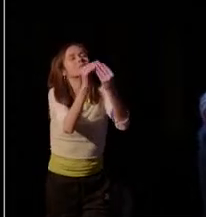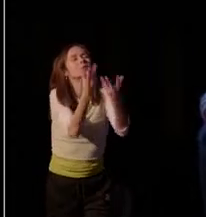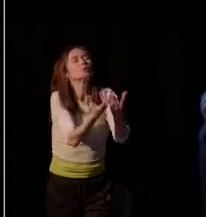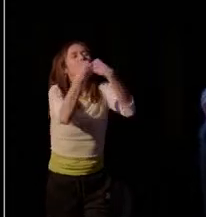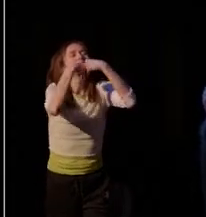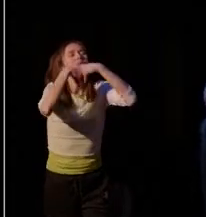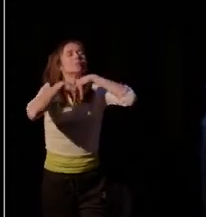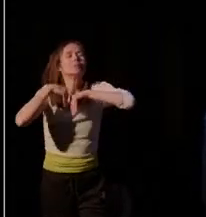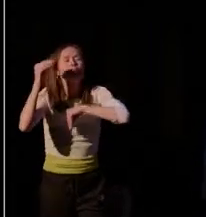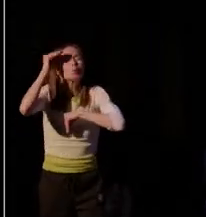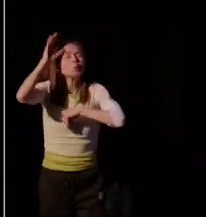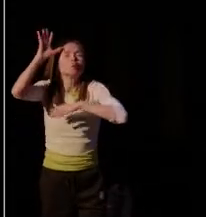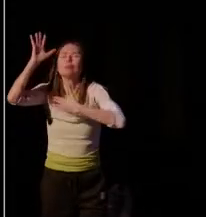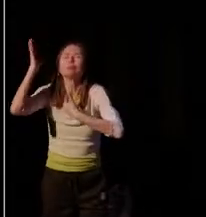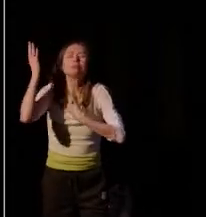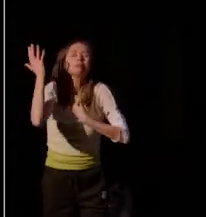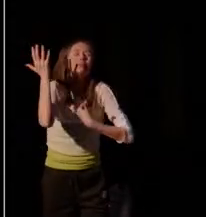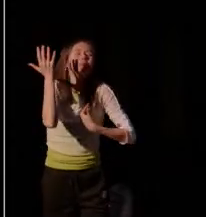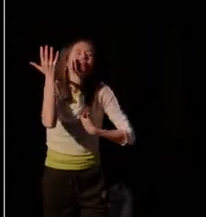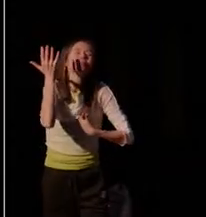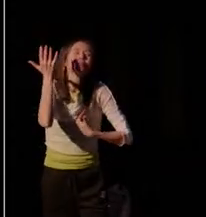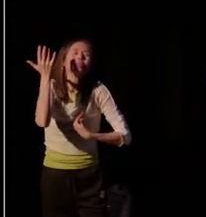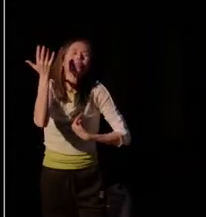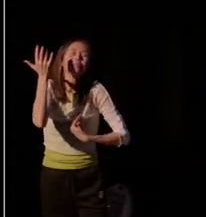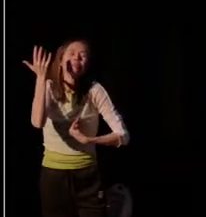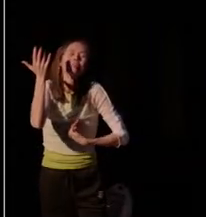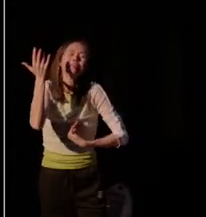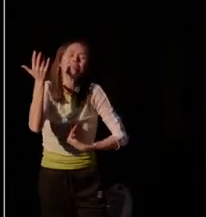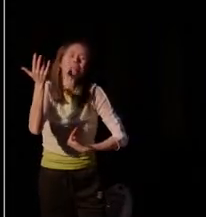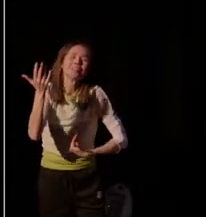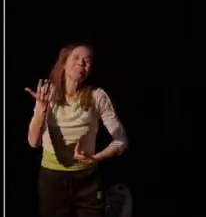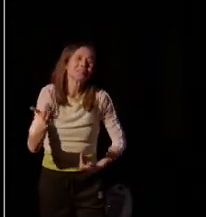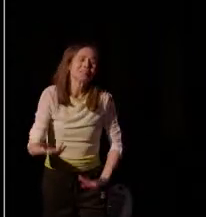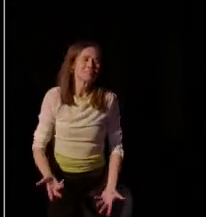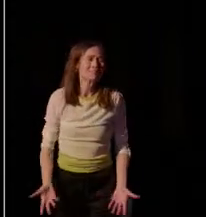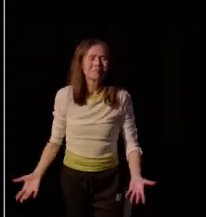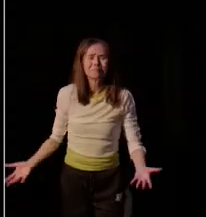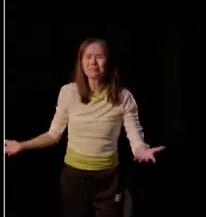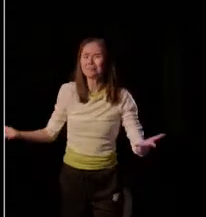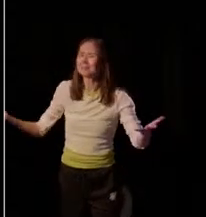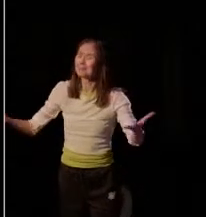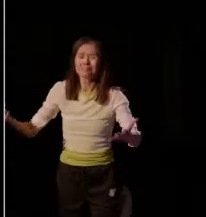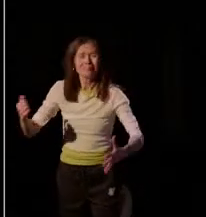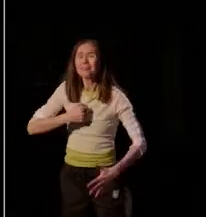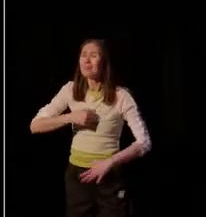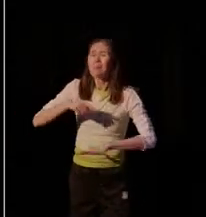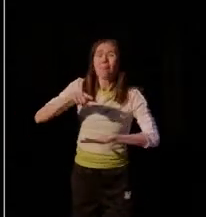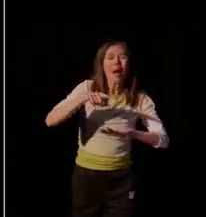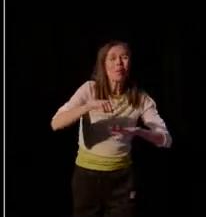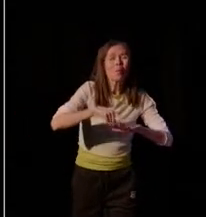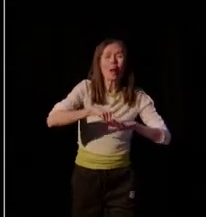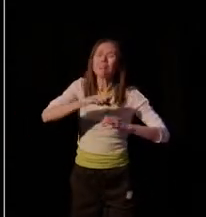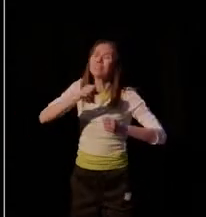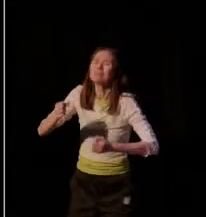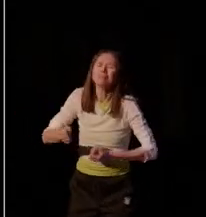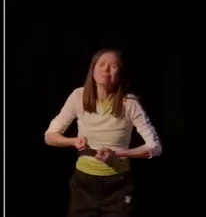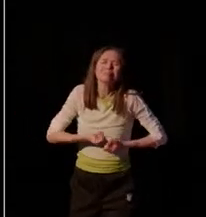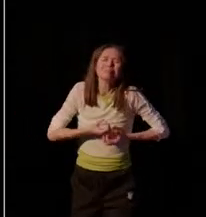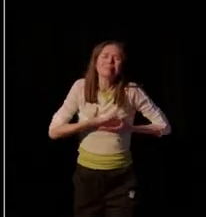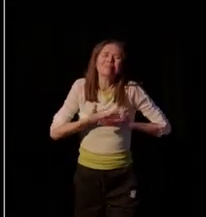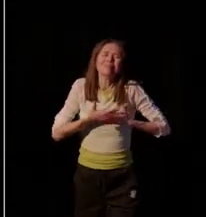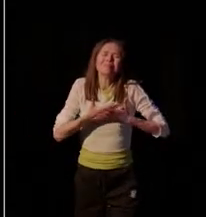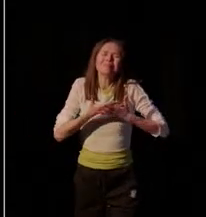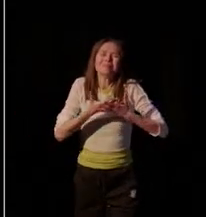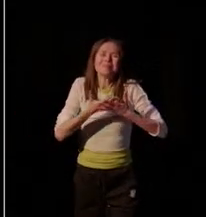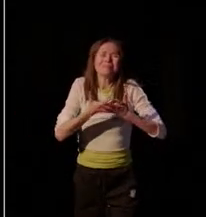wife. One worse but better loved might cause the spirit of Hermione to repossess her corpse at the hour of the